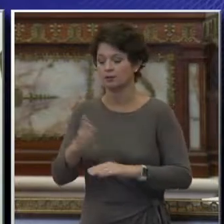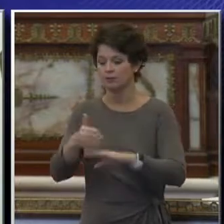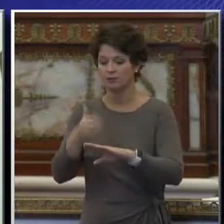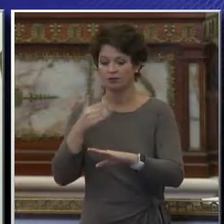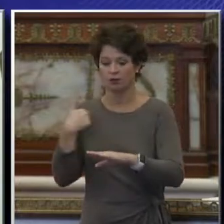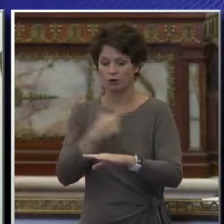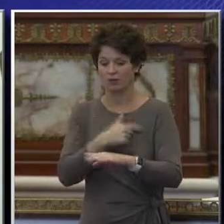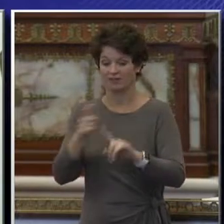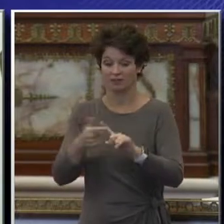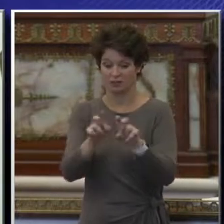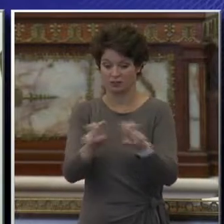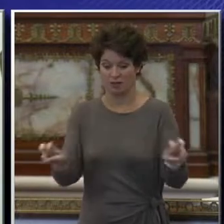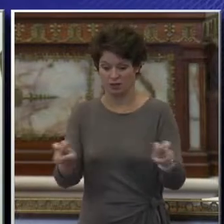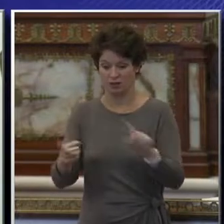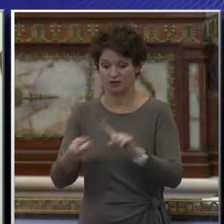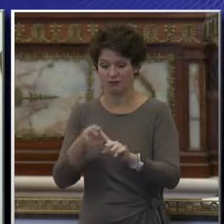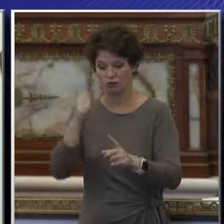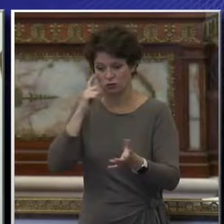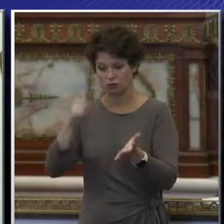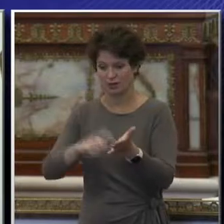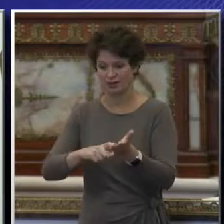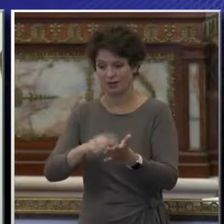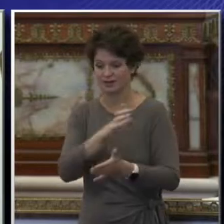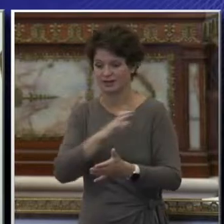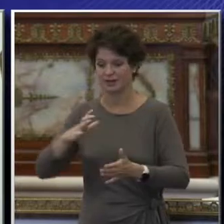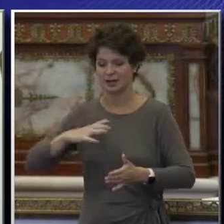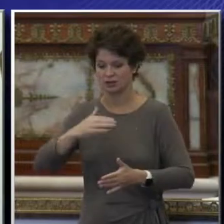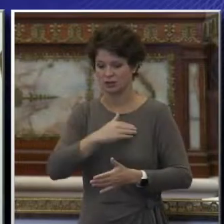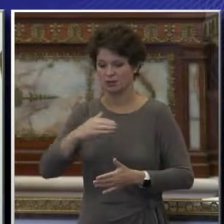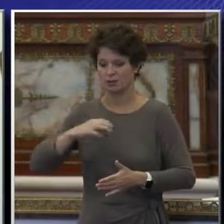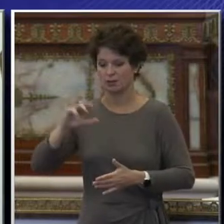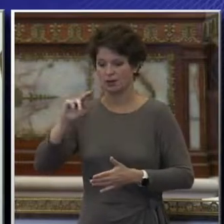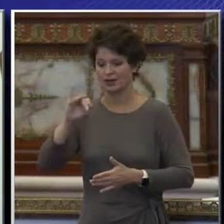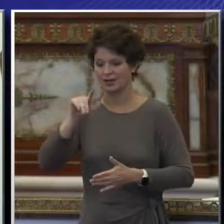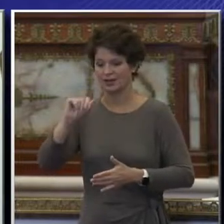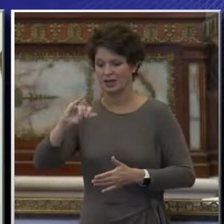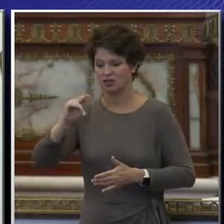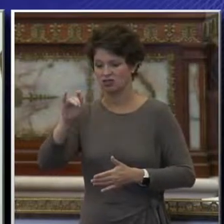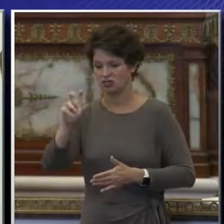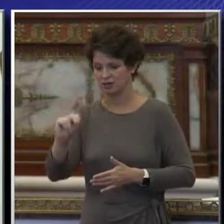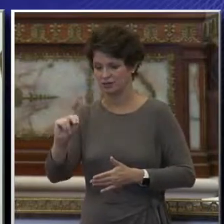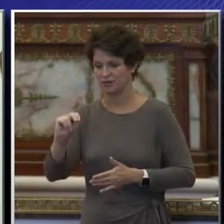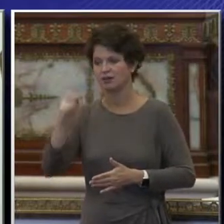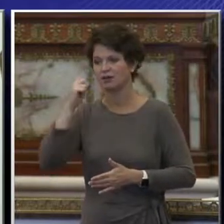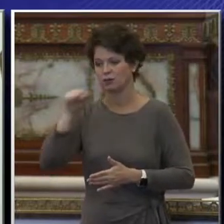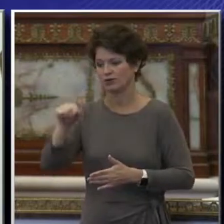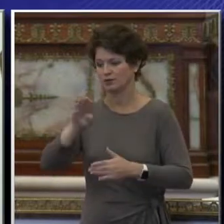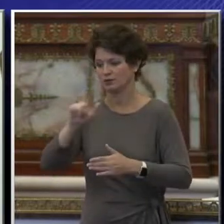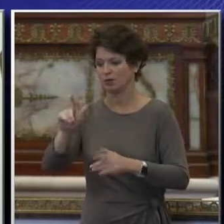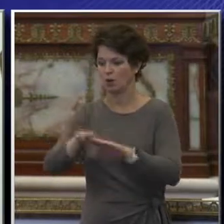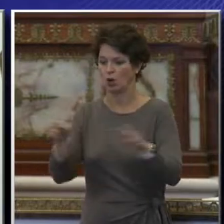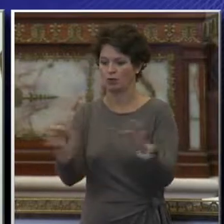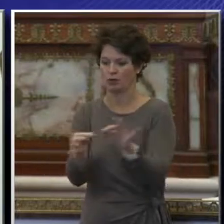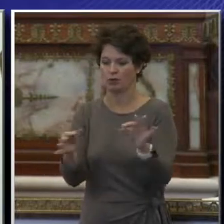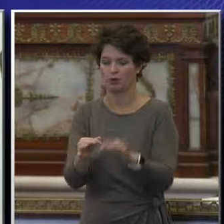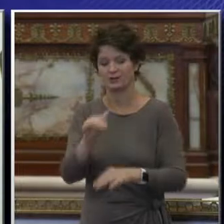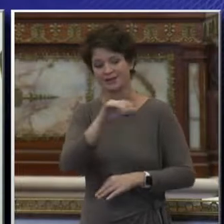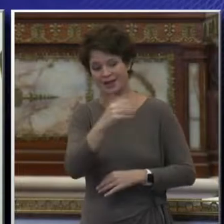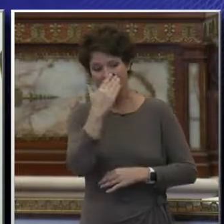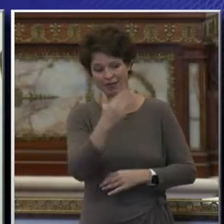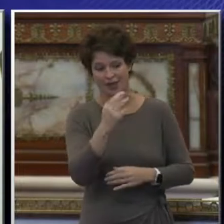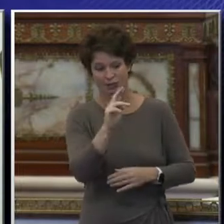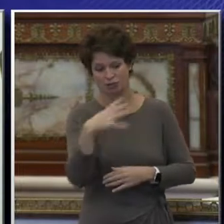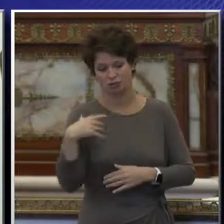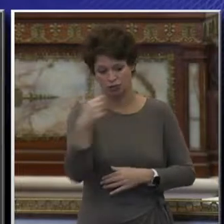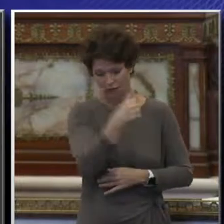first panel, I'd like to recognize Councilmember Kenyatta Johnson for some opening remarks on this bill. Yeah, thank you very much,